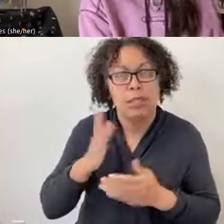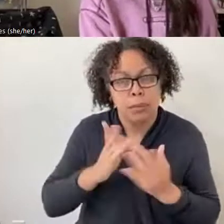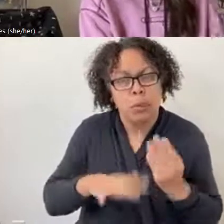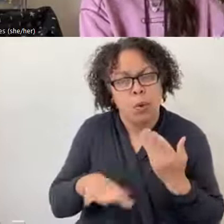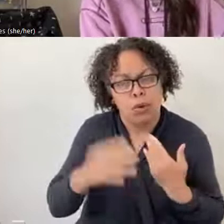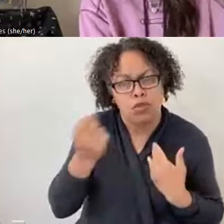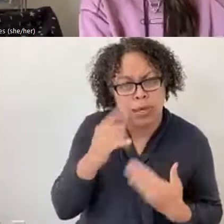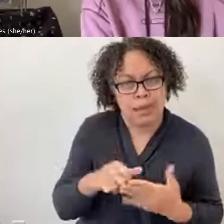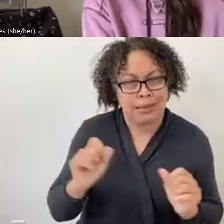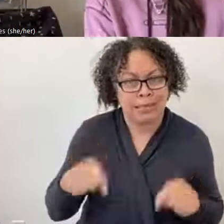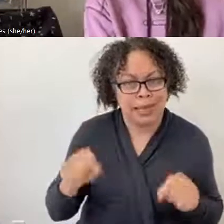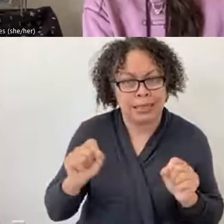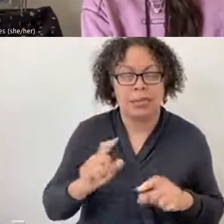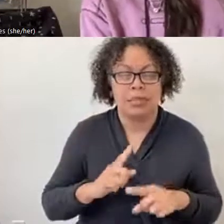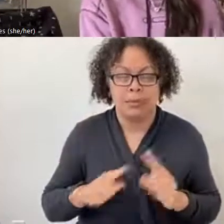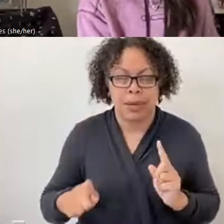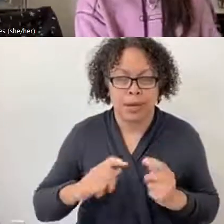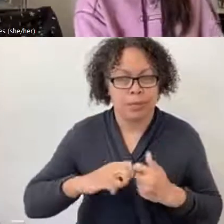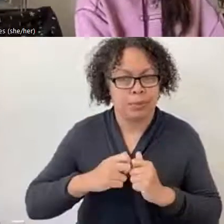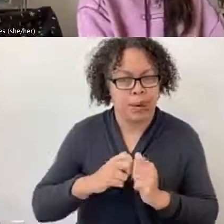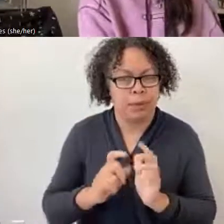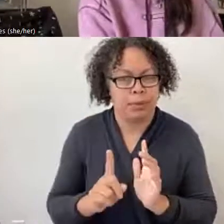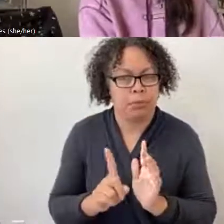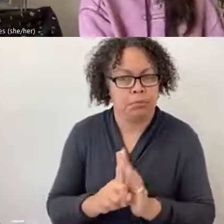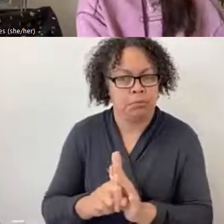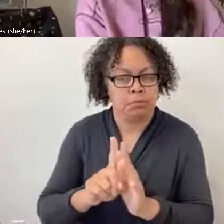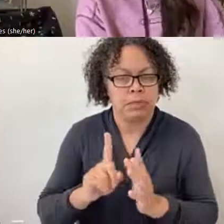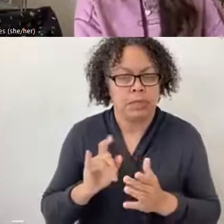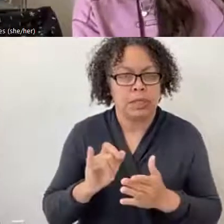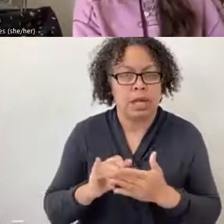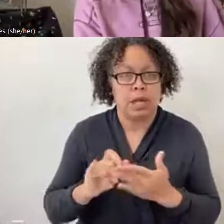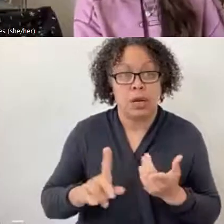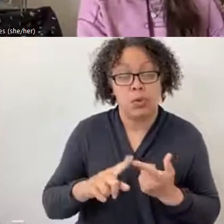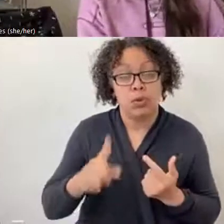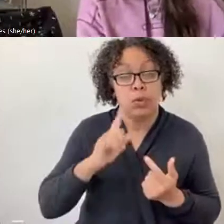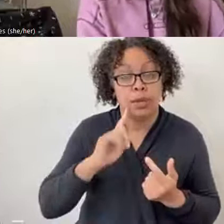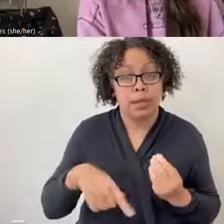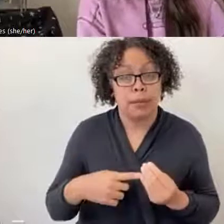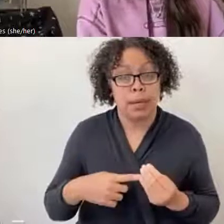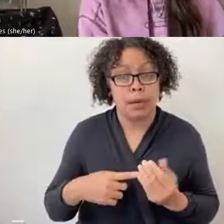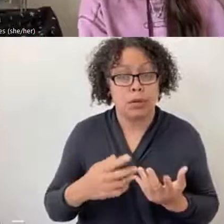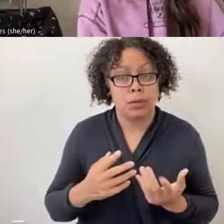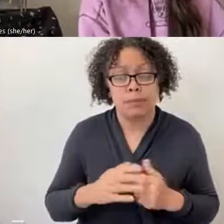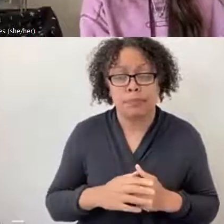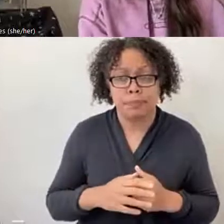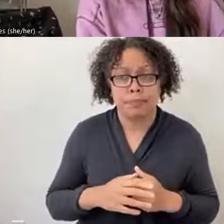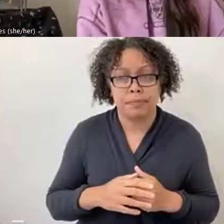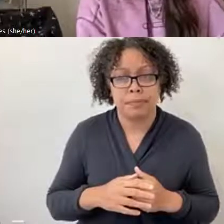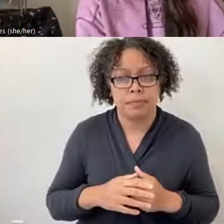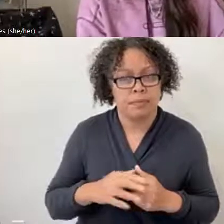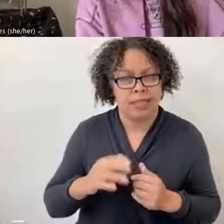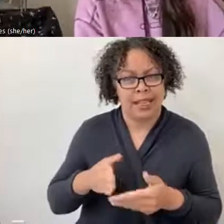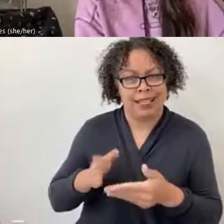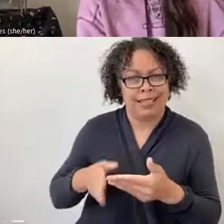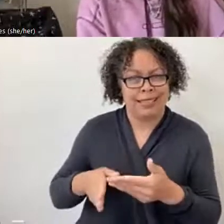But the issue that comes up is when you think about how the fact that the ends don't